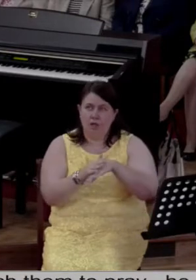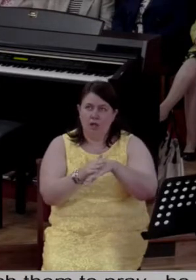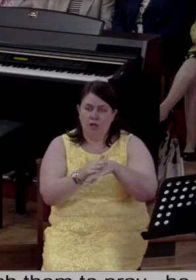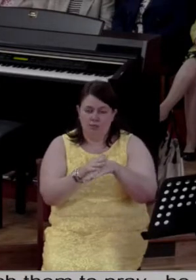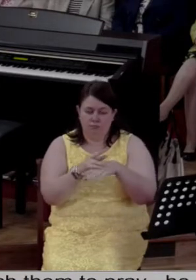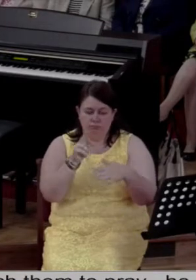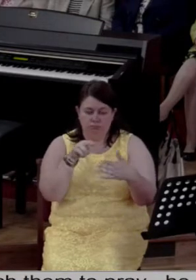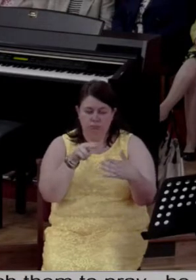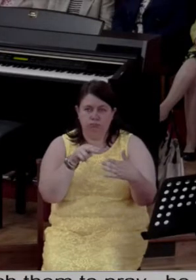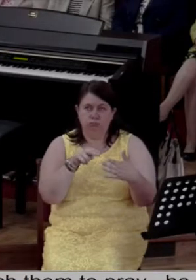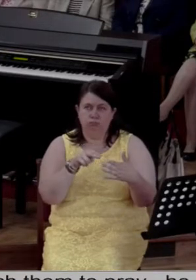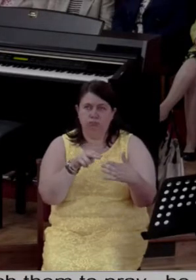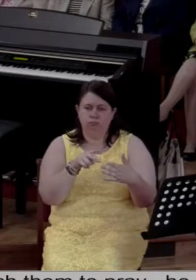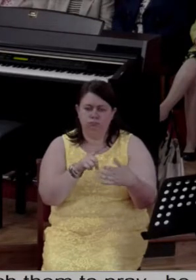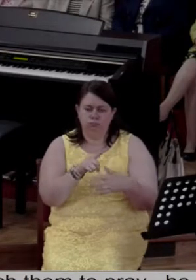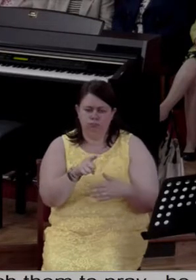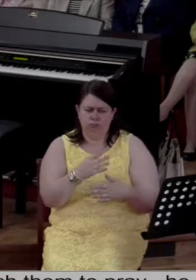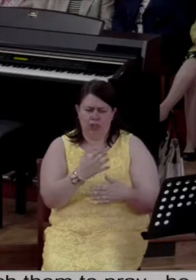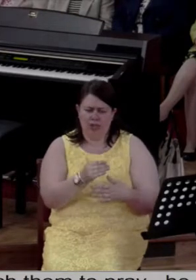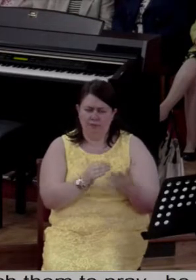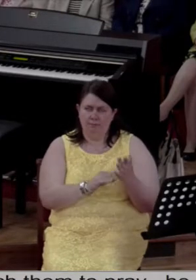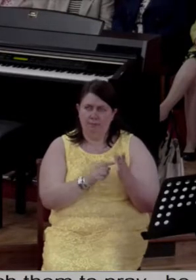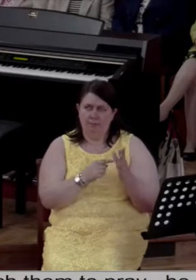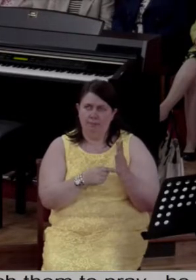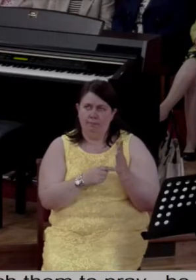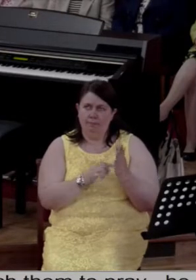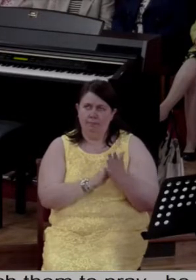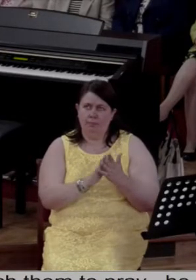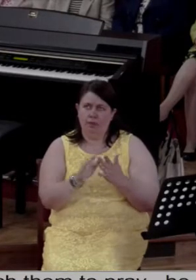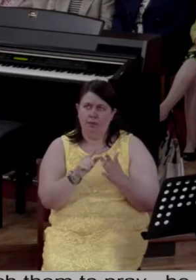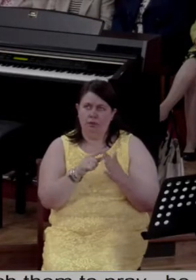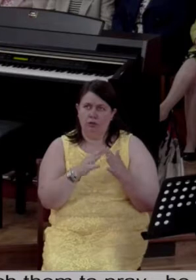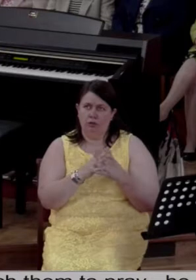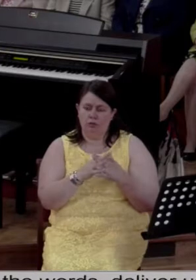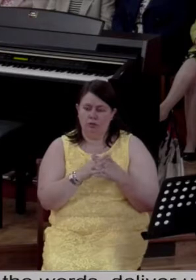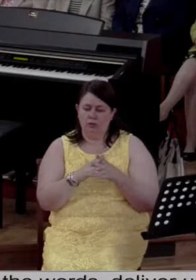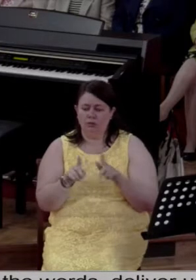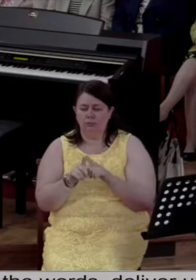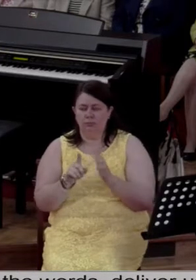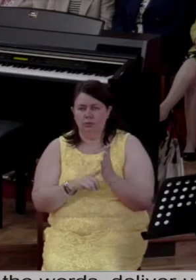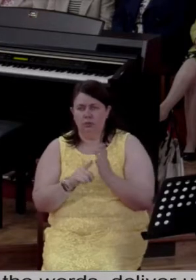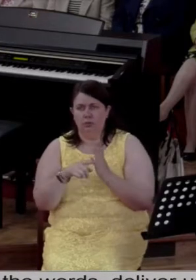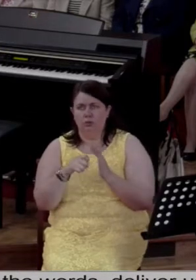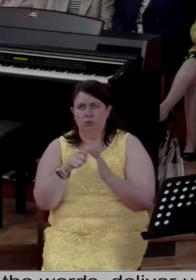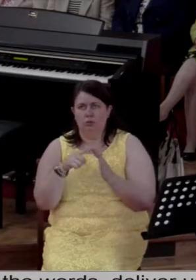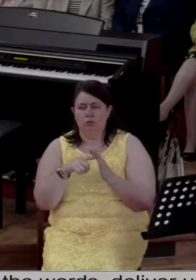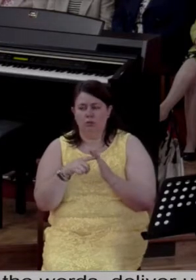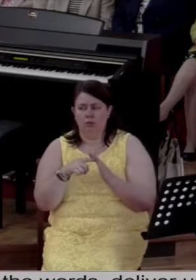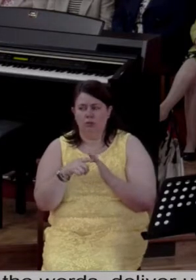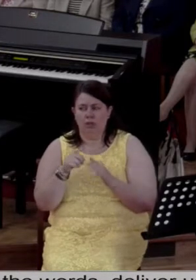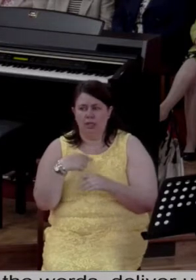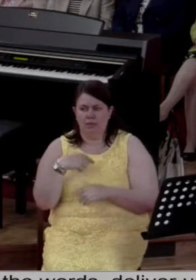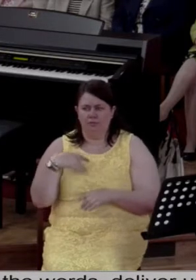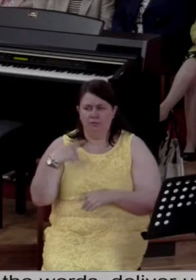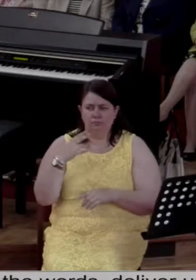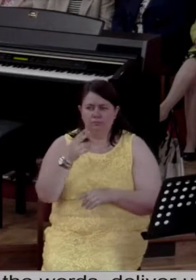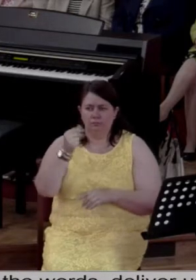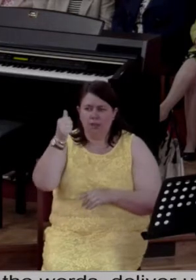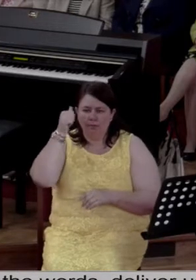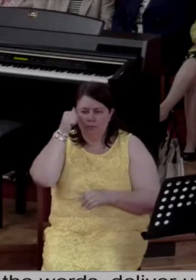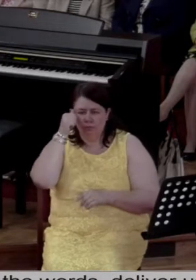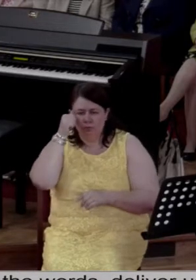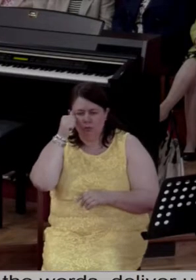phrase, is in both Matthew and Luke's gospel. But maybe if you know your Bibles well, you already at least knew that part.